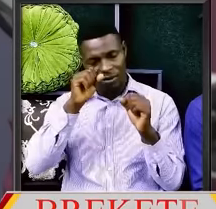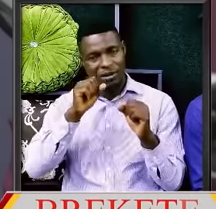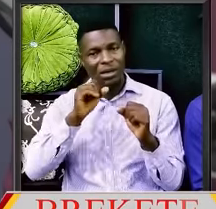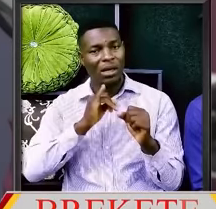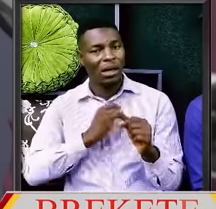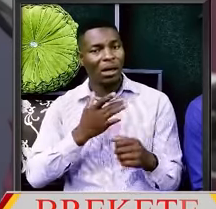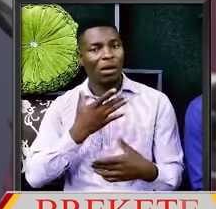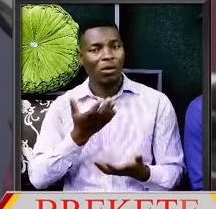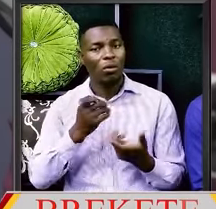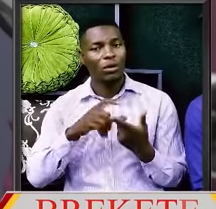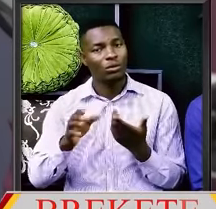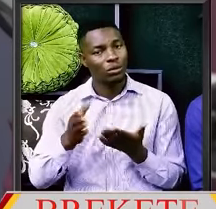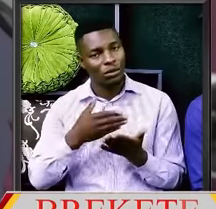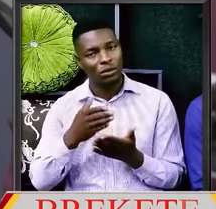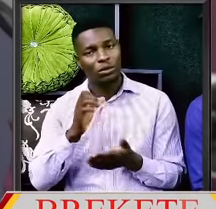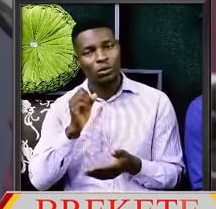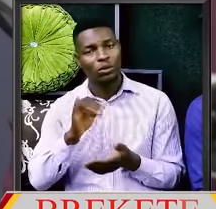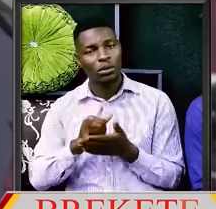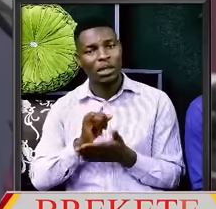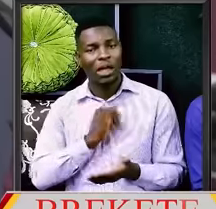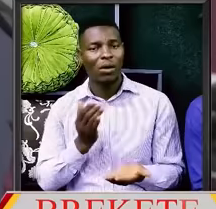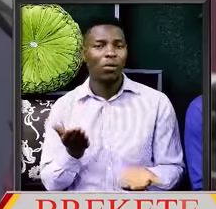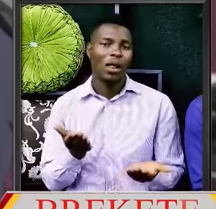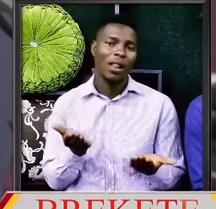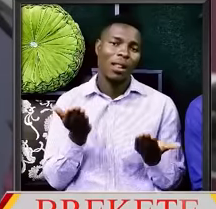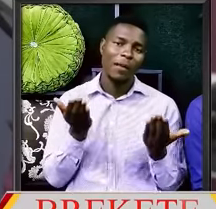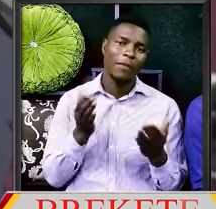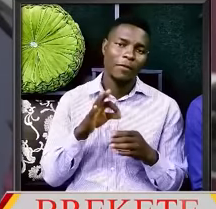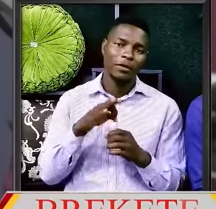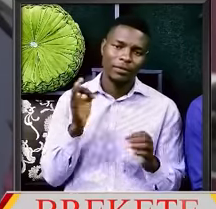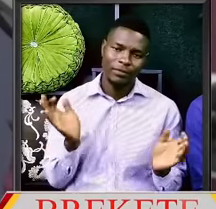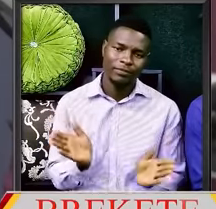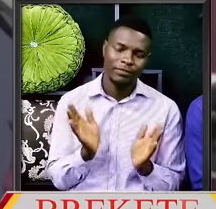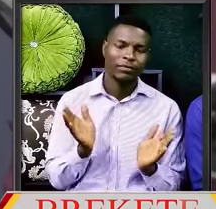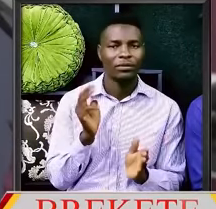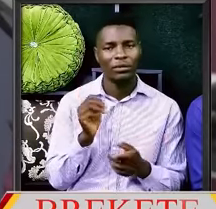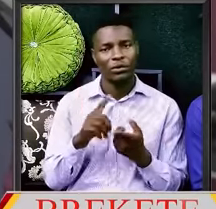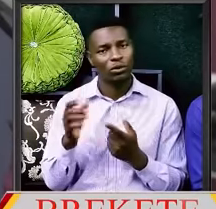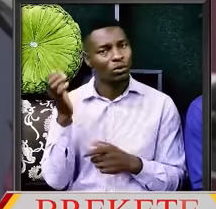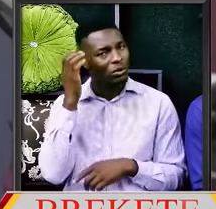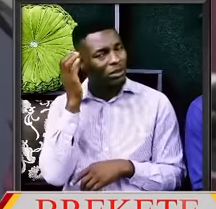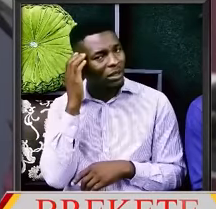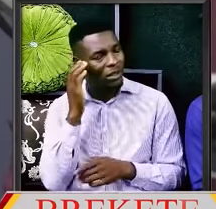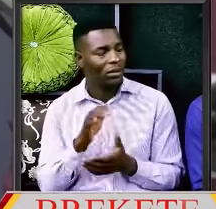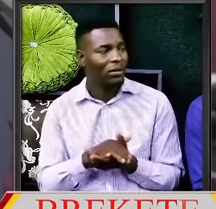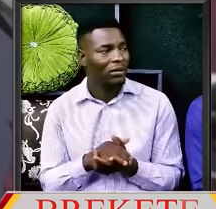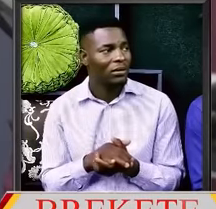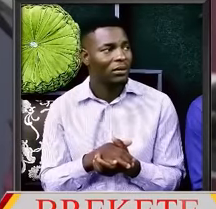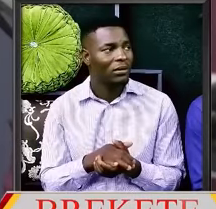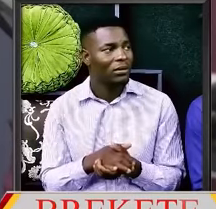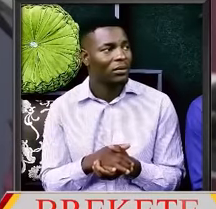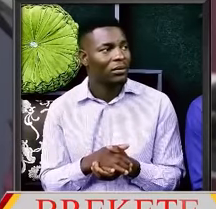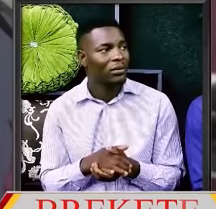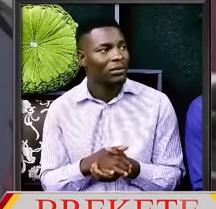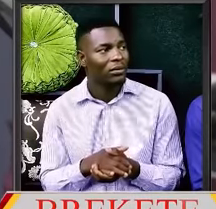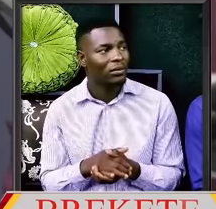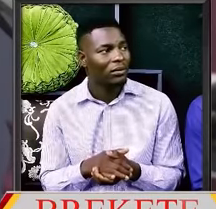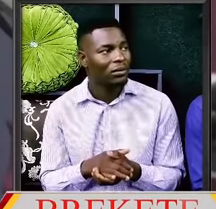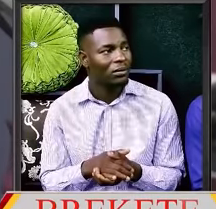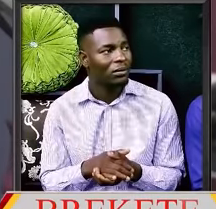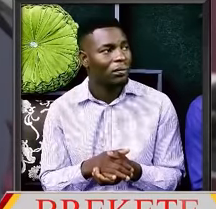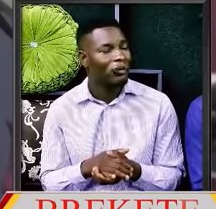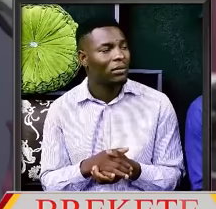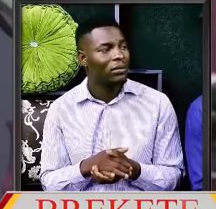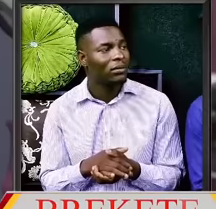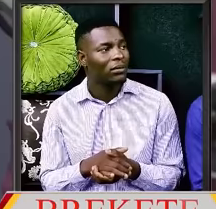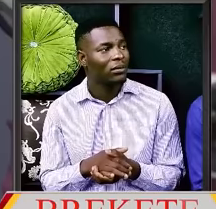spirit. Oh, yeah, sing that. So, hear his voice, in song voice for my boy. Okay, ma. Make I start. Please, go. I be